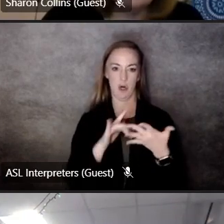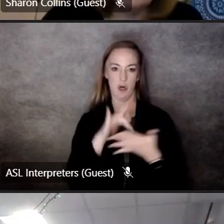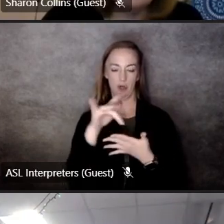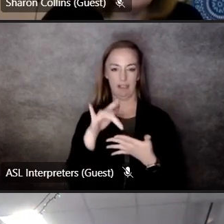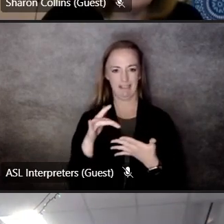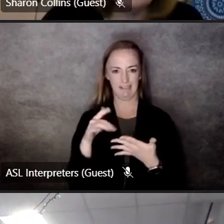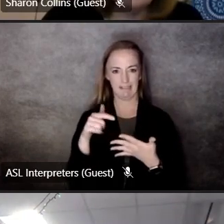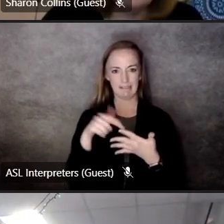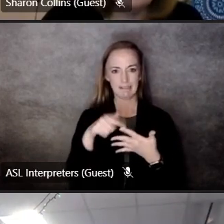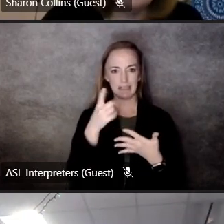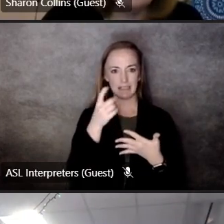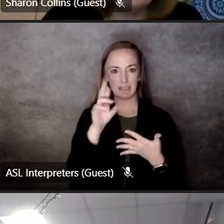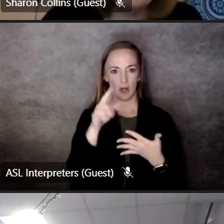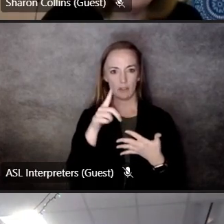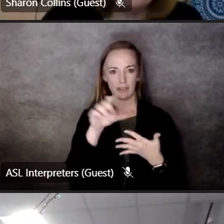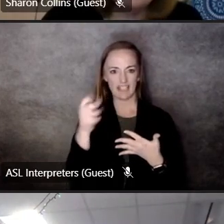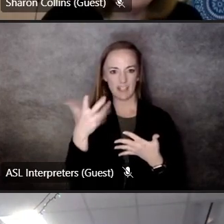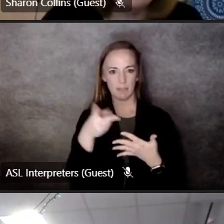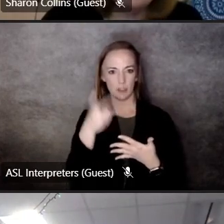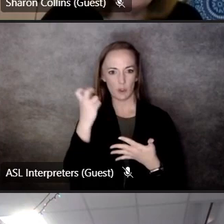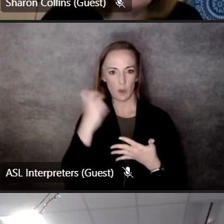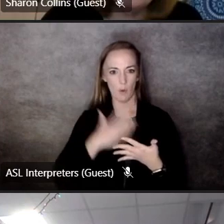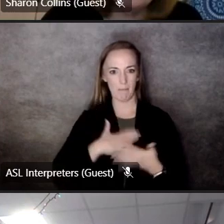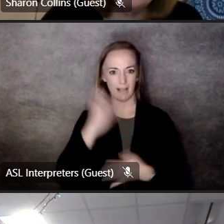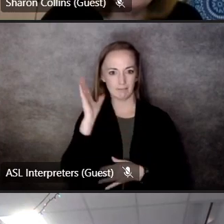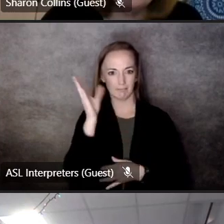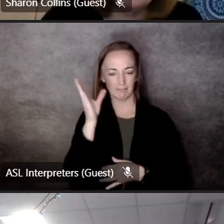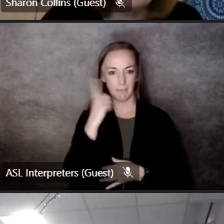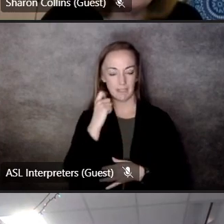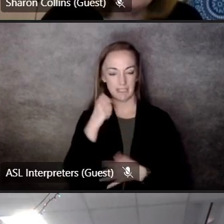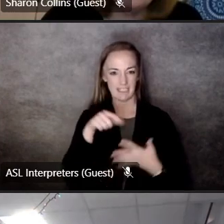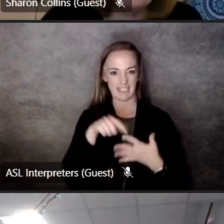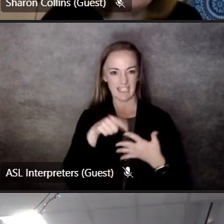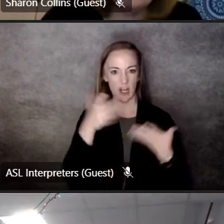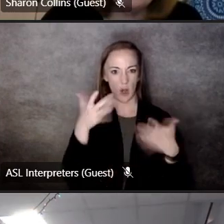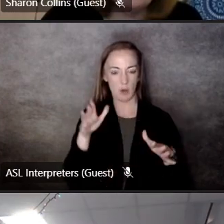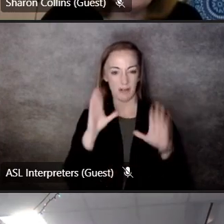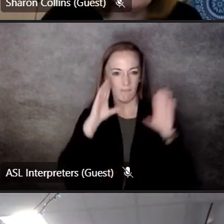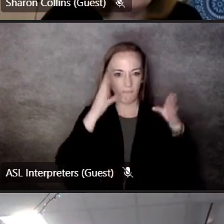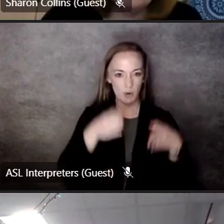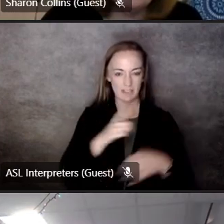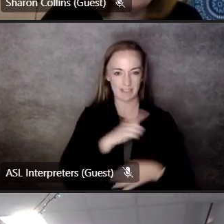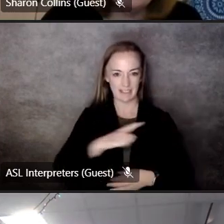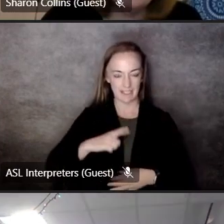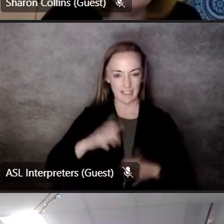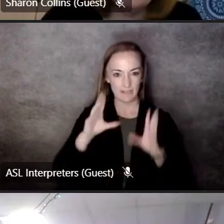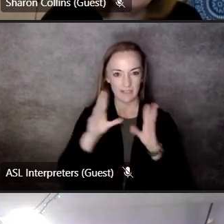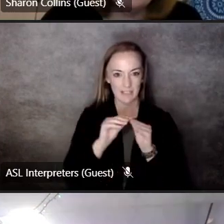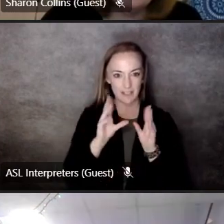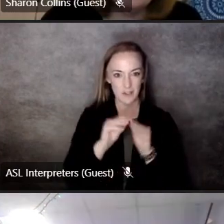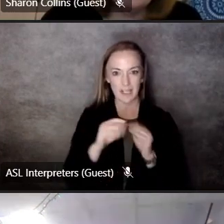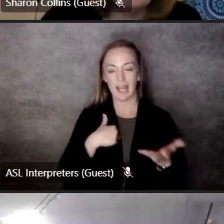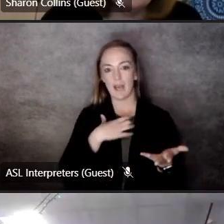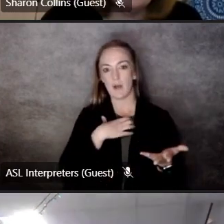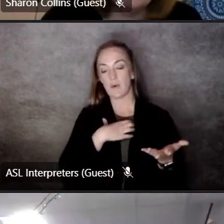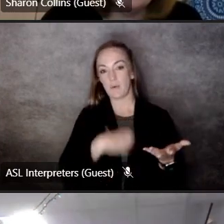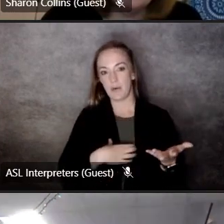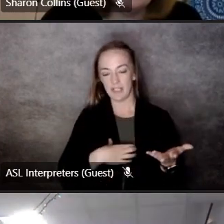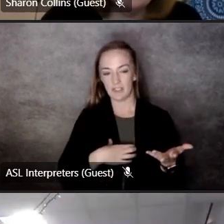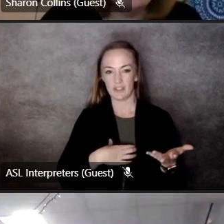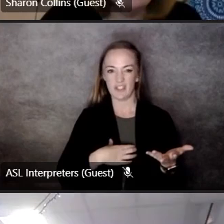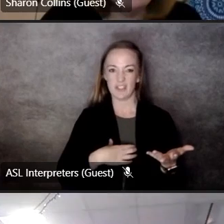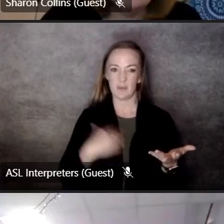bit, focusing on the legislative session, and I wish it was a cause for celebration.